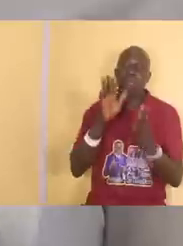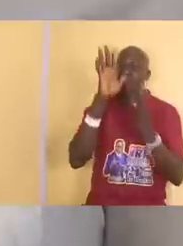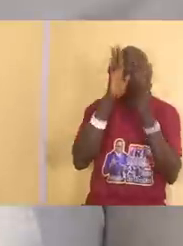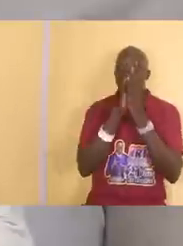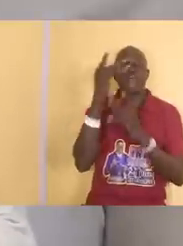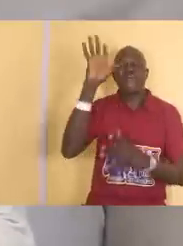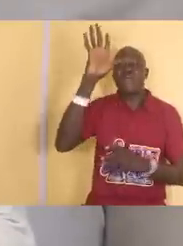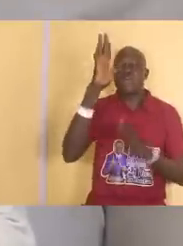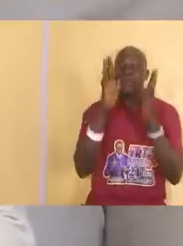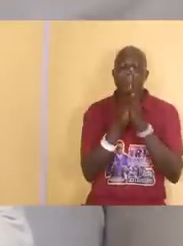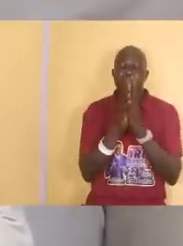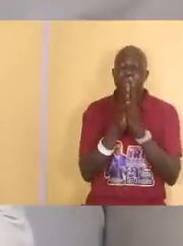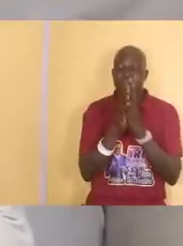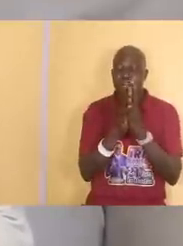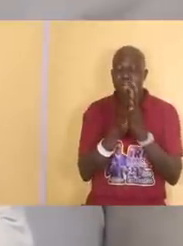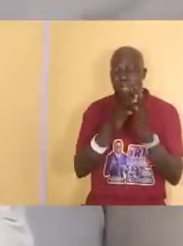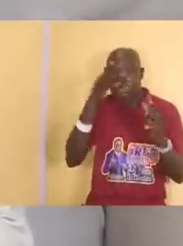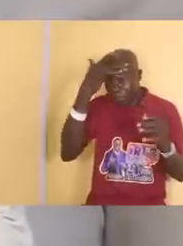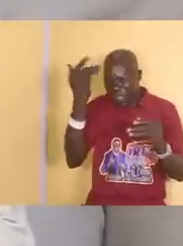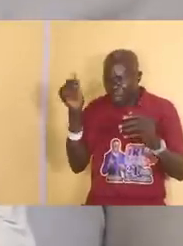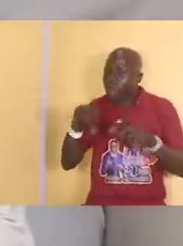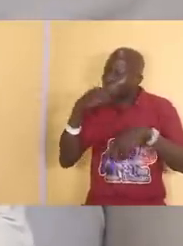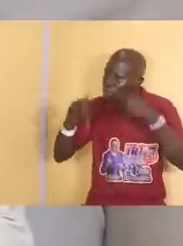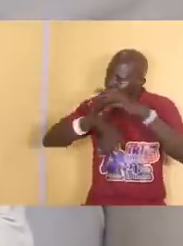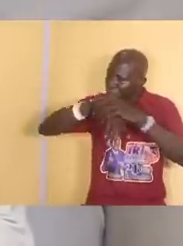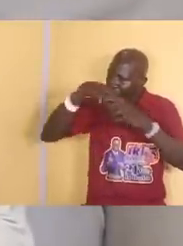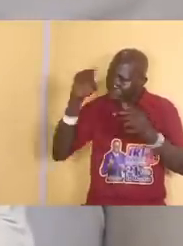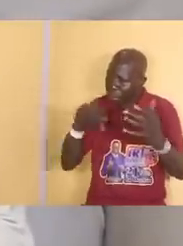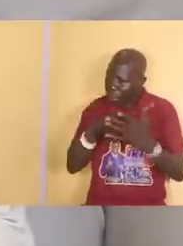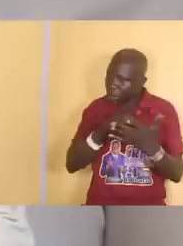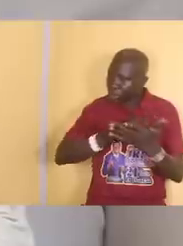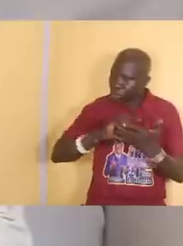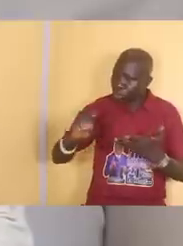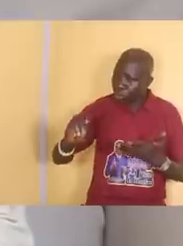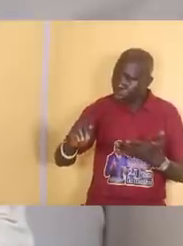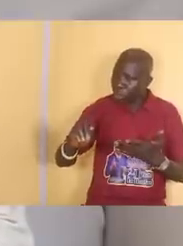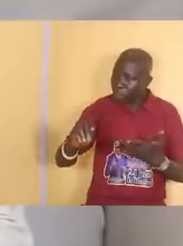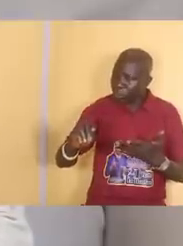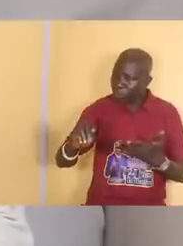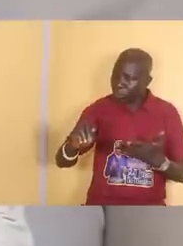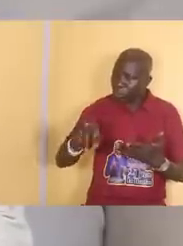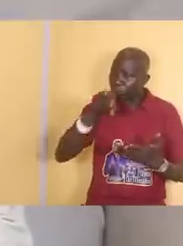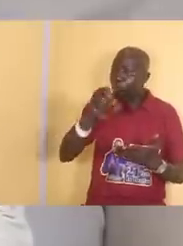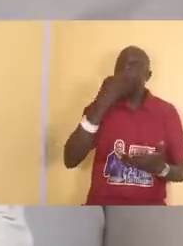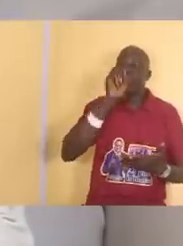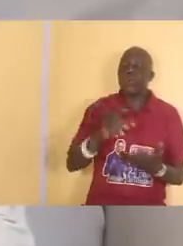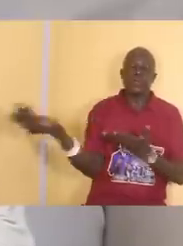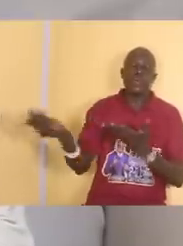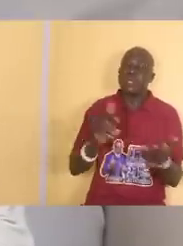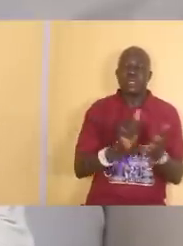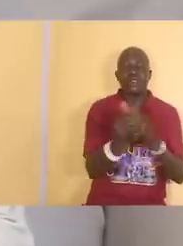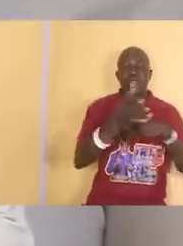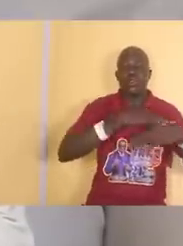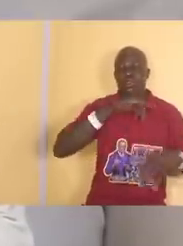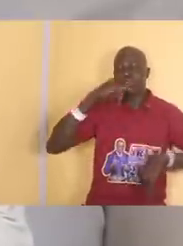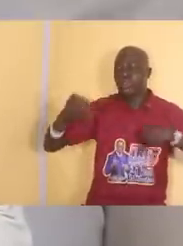man. And pray five prayer points. Because you are going out this week. And you must return